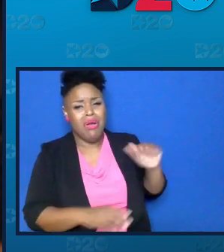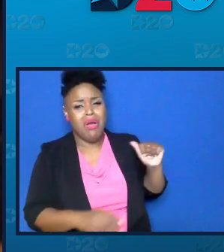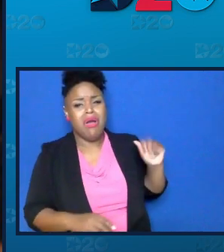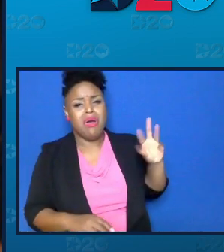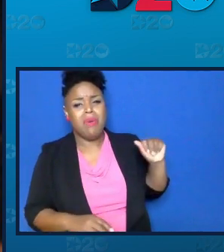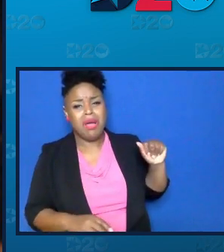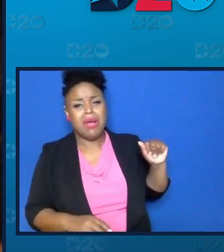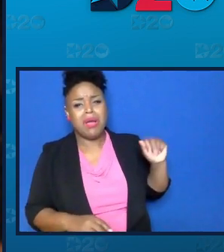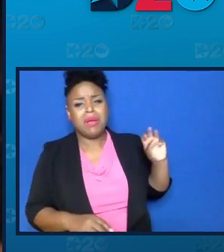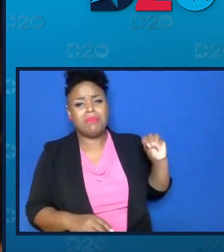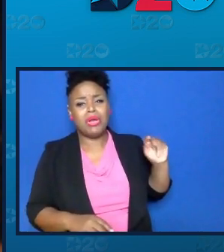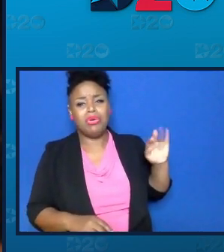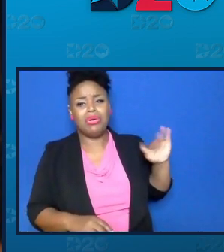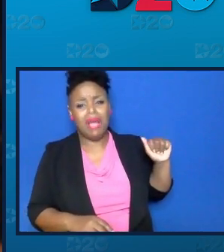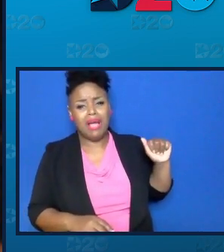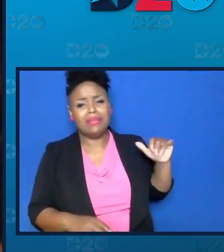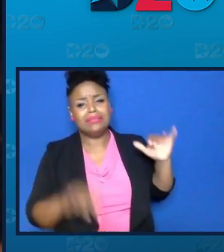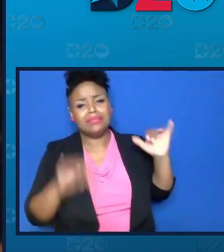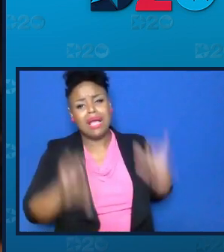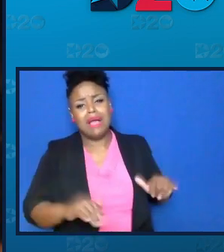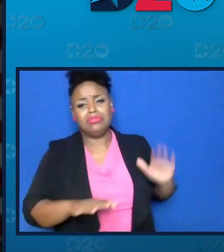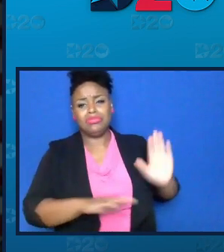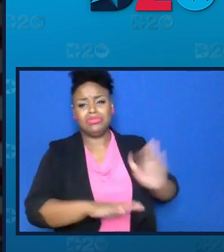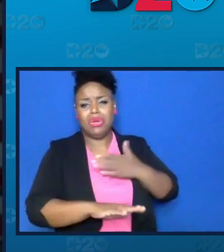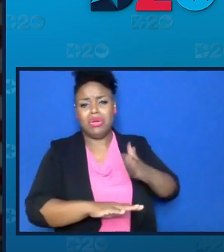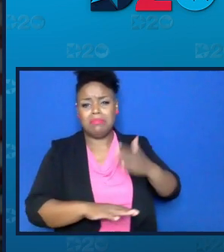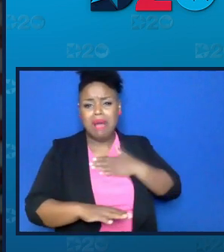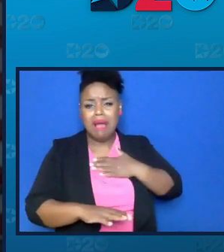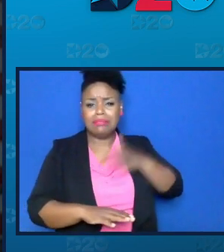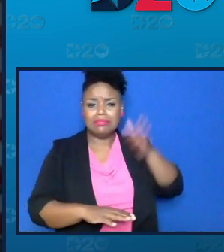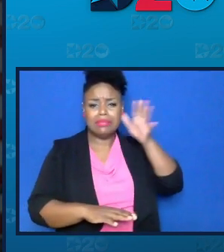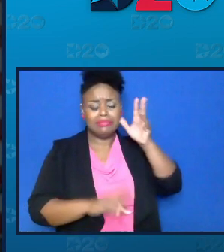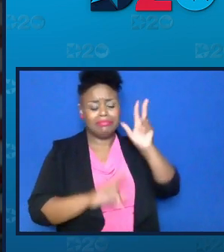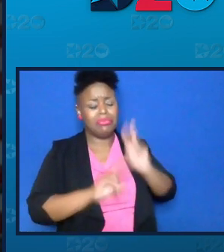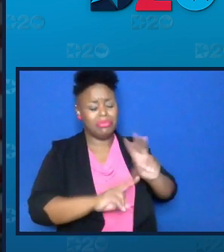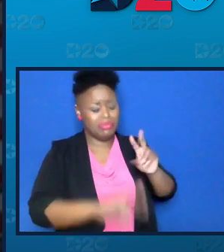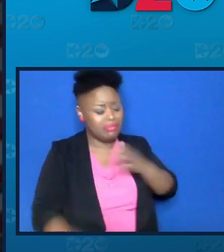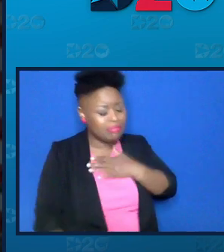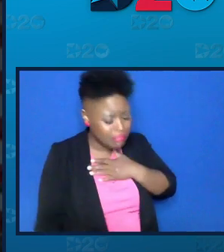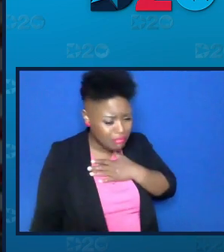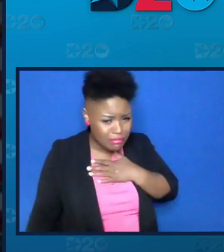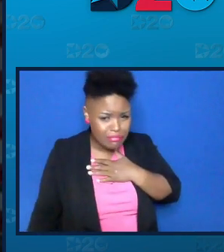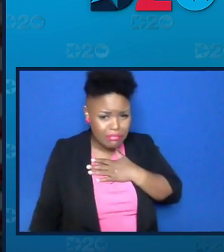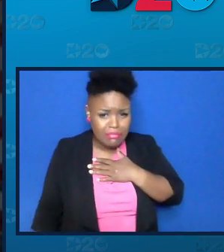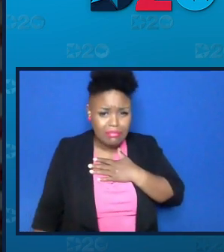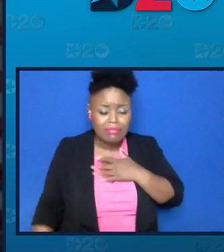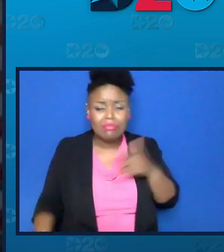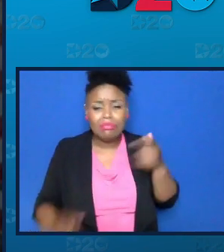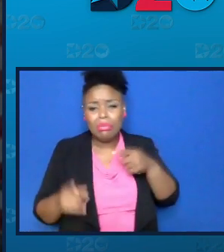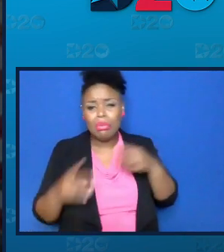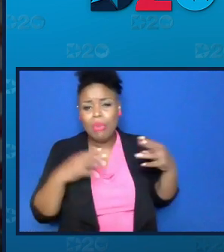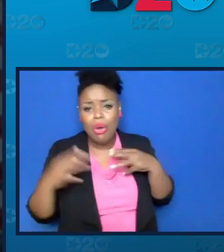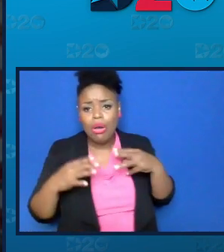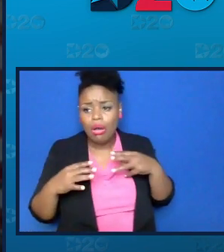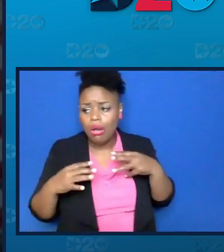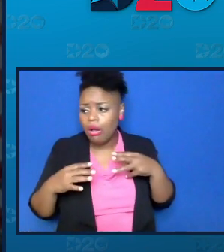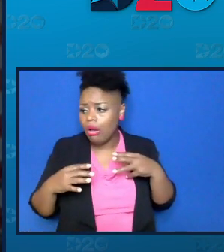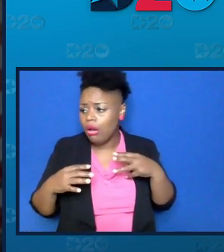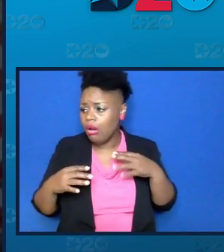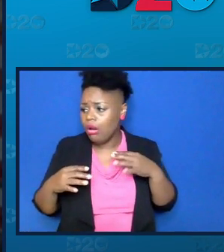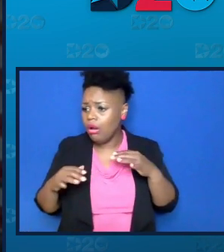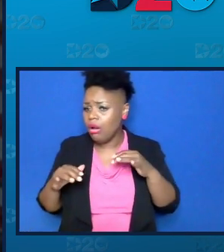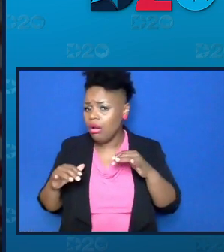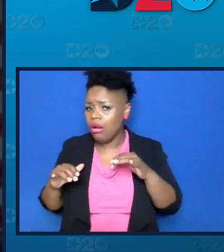daddy's funeral. He died in the war." The teacher had no idea that that little girl's father had fought in the war and